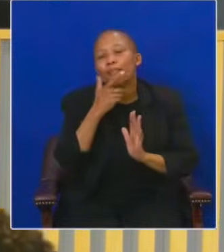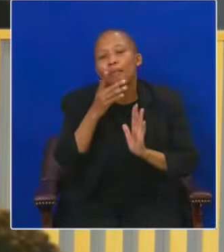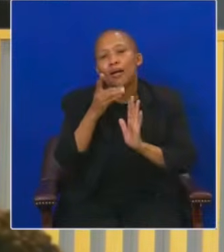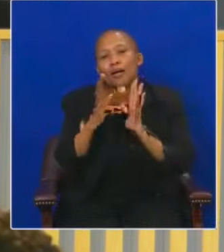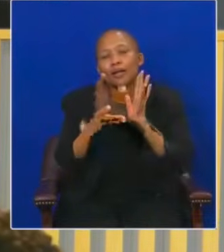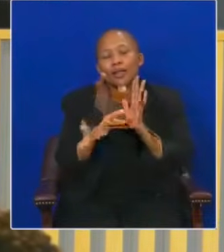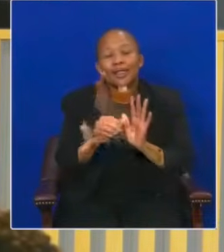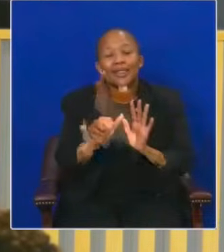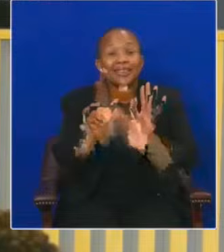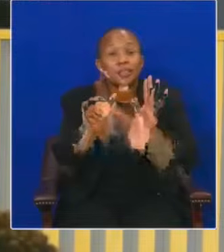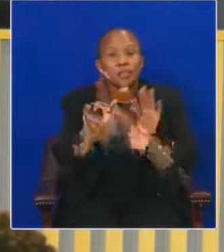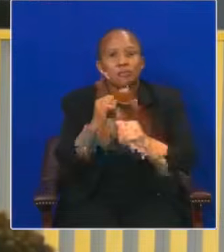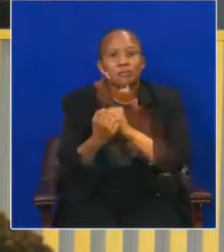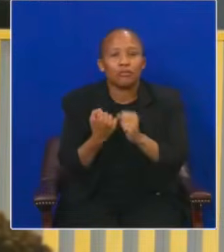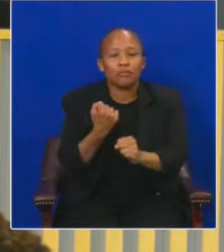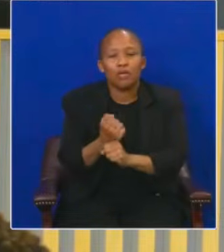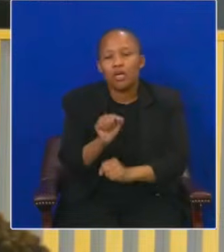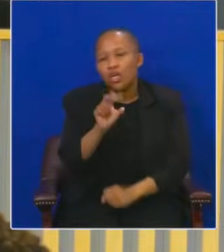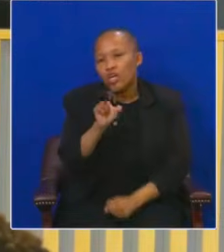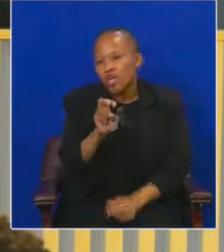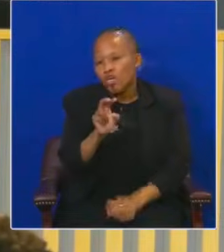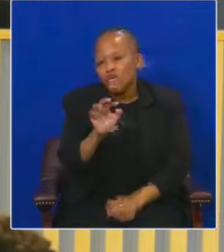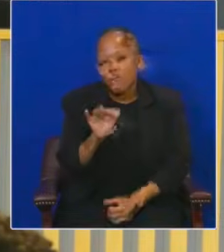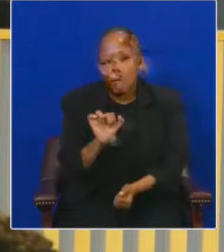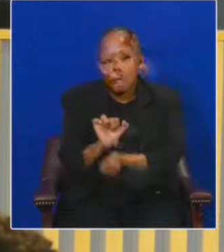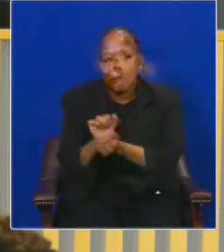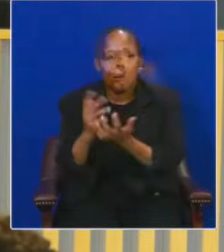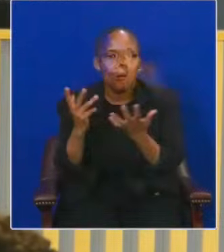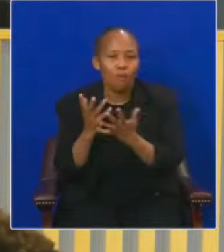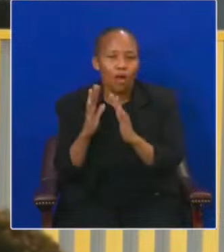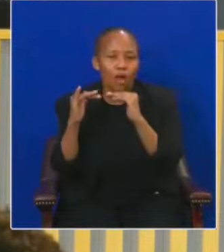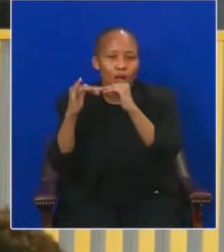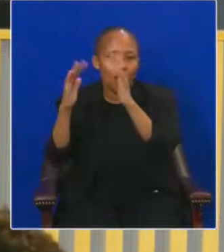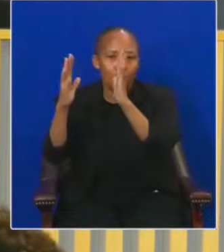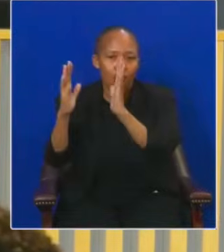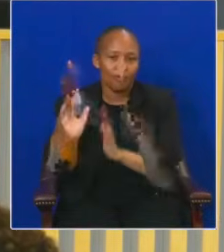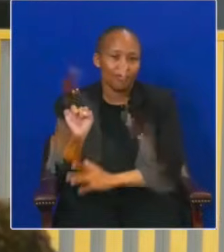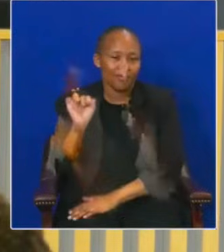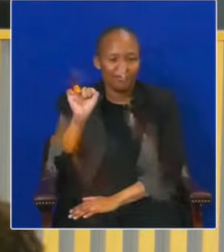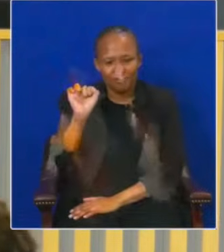2024 at his house in Sandhurst.